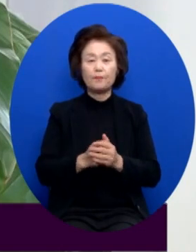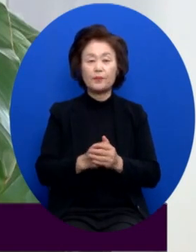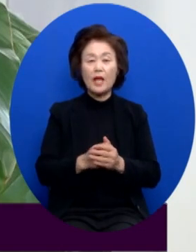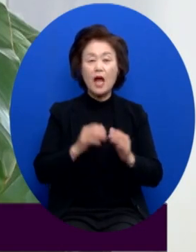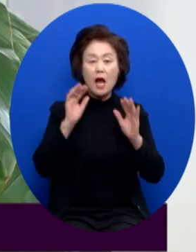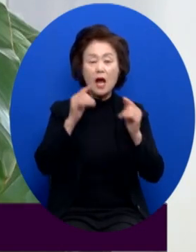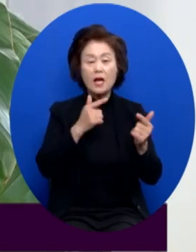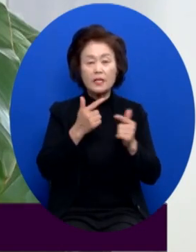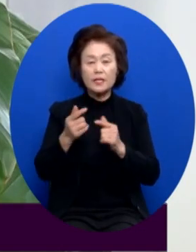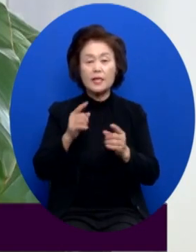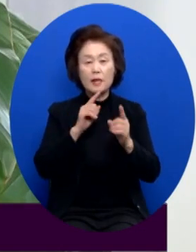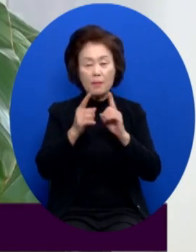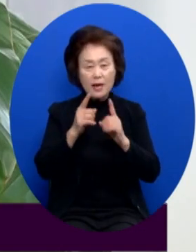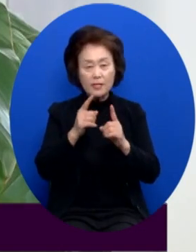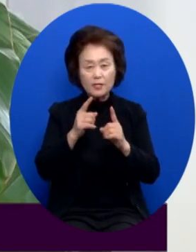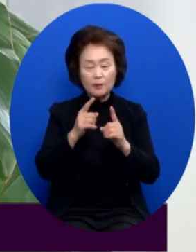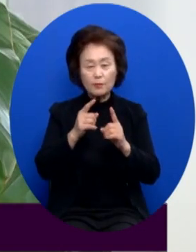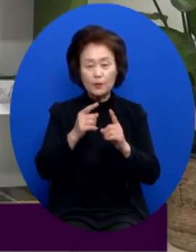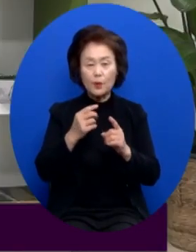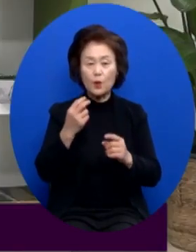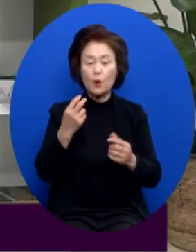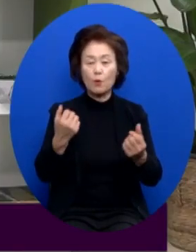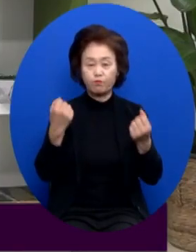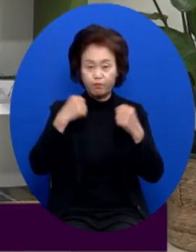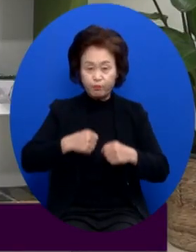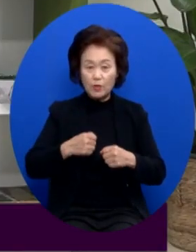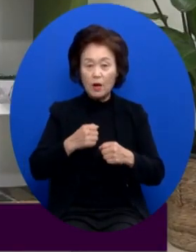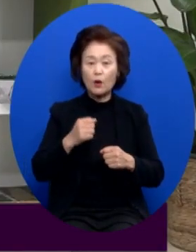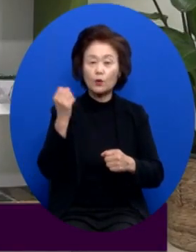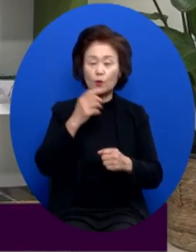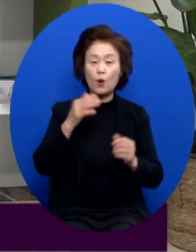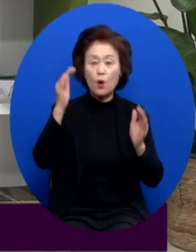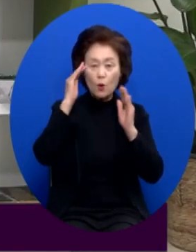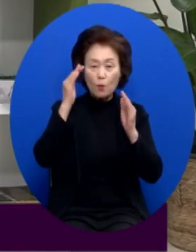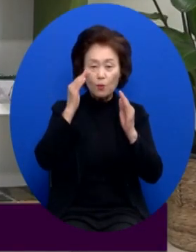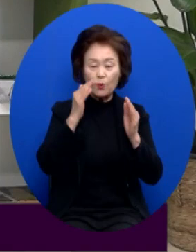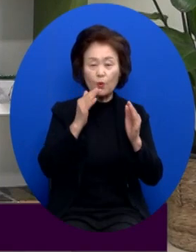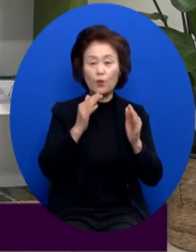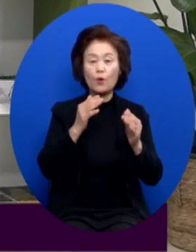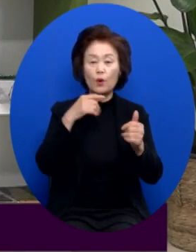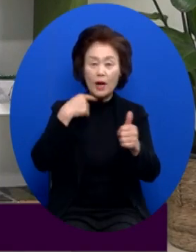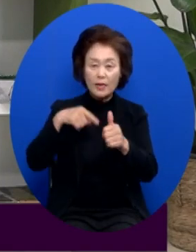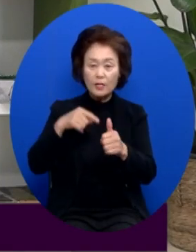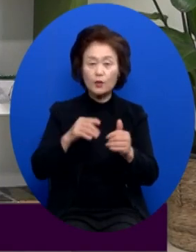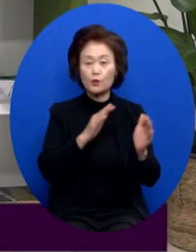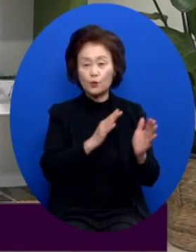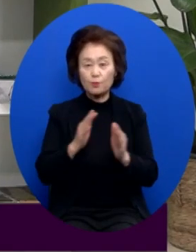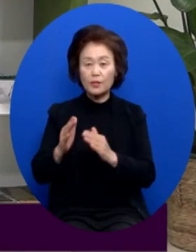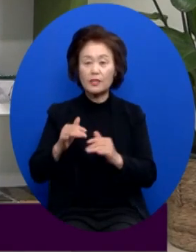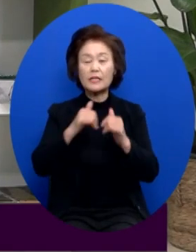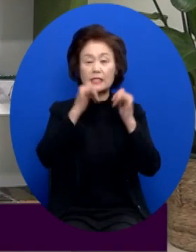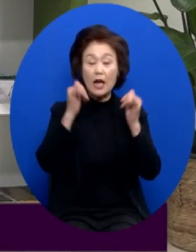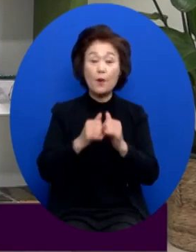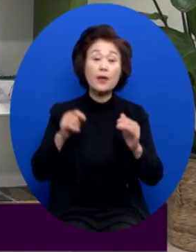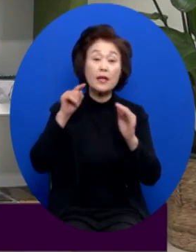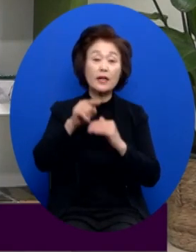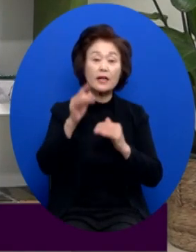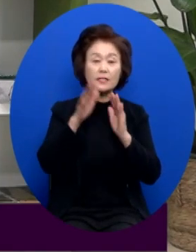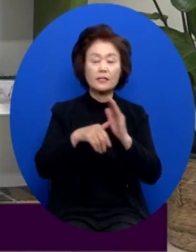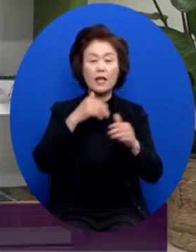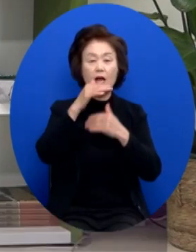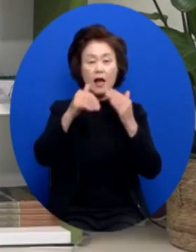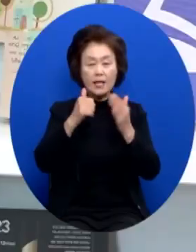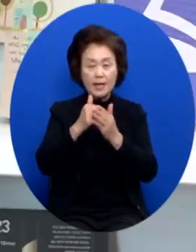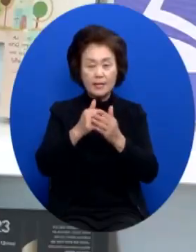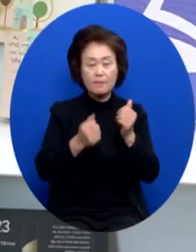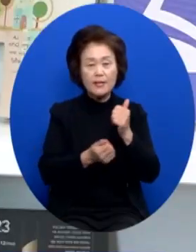biblically grounded, to be academically prepared, and to be equipped to compassionately engage society for the cause of the kingdom of